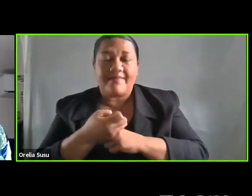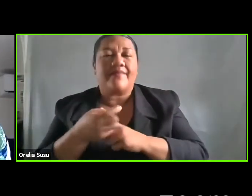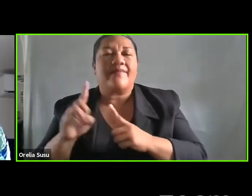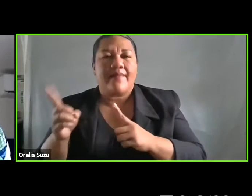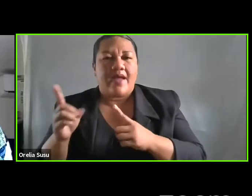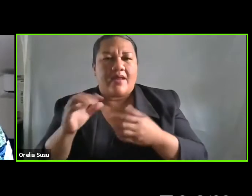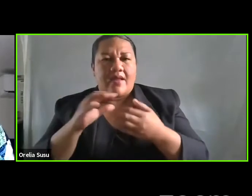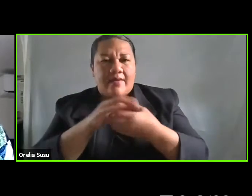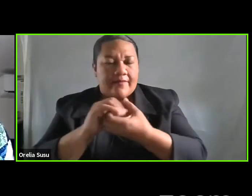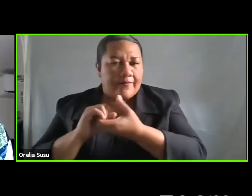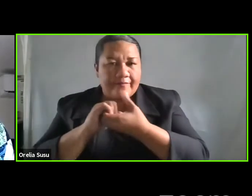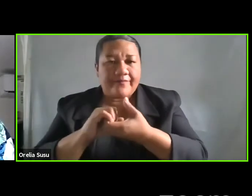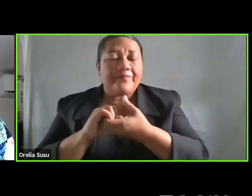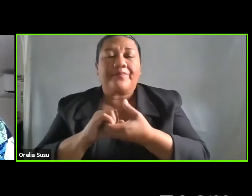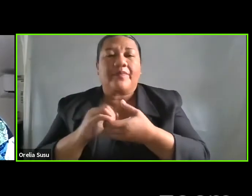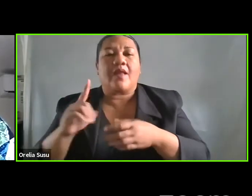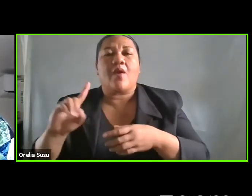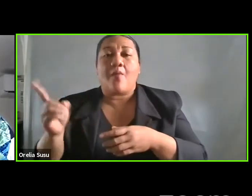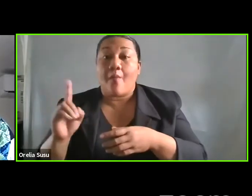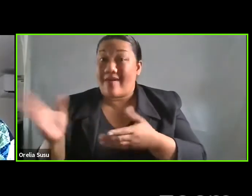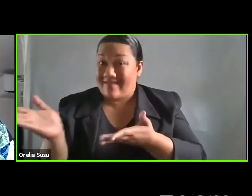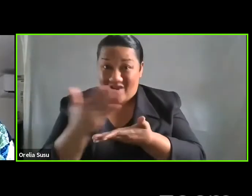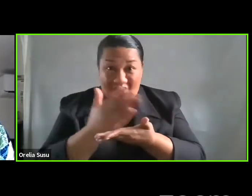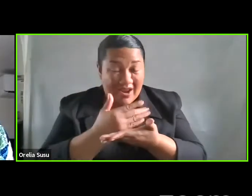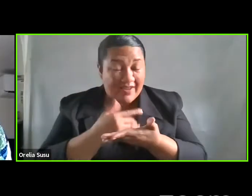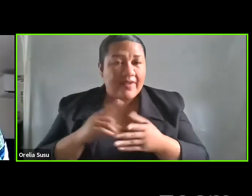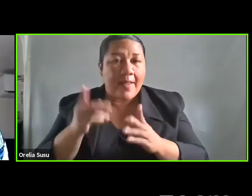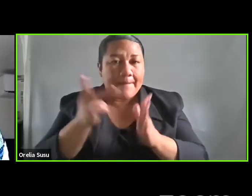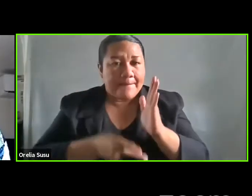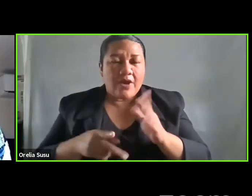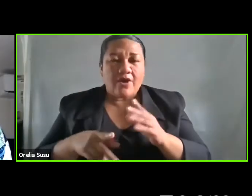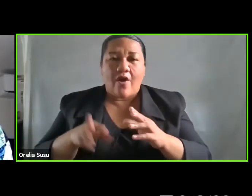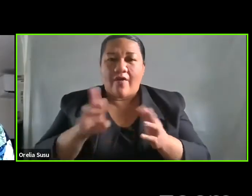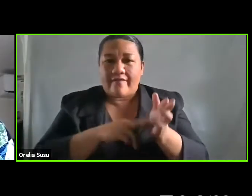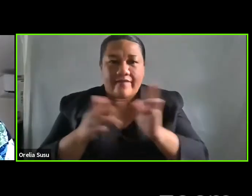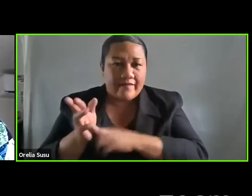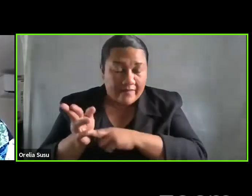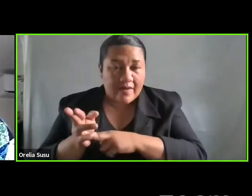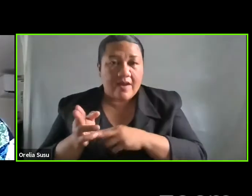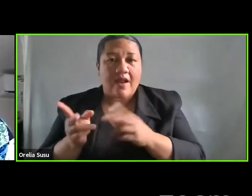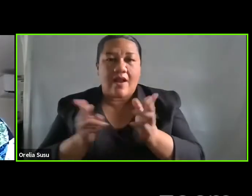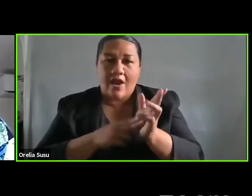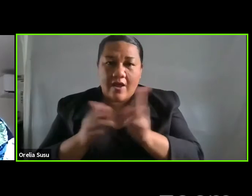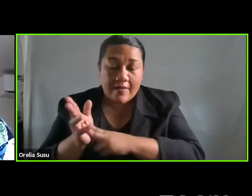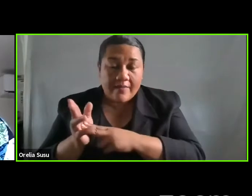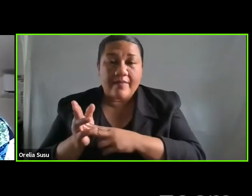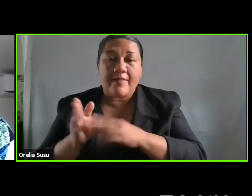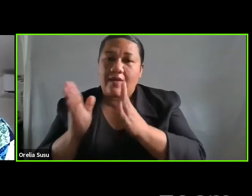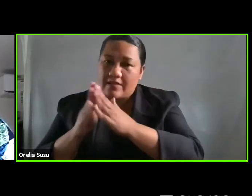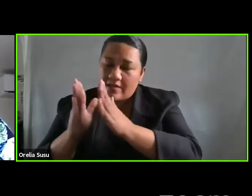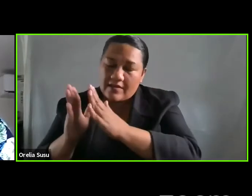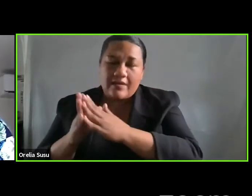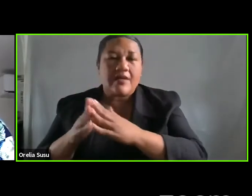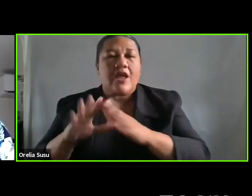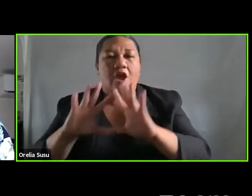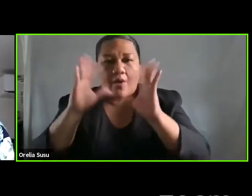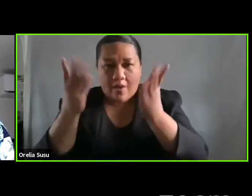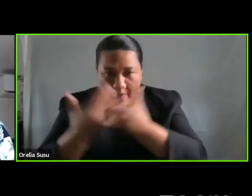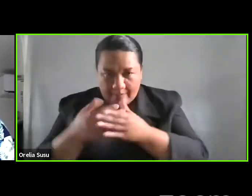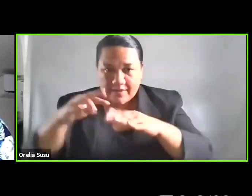works as part of the urban and rural communities in Fiji and regionally and globally through